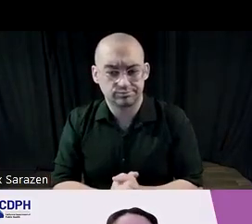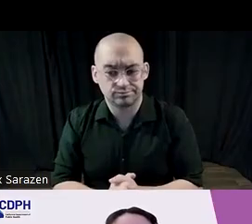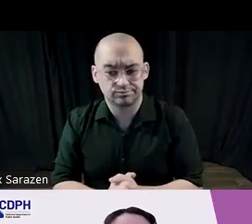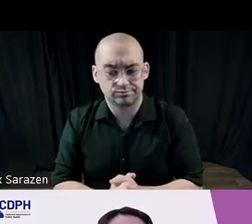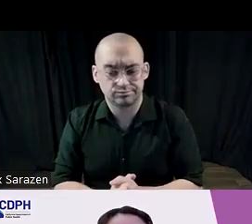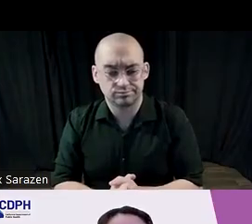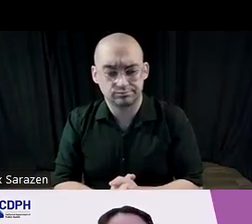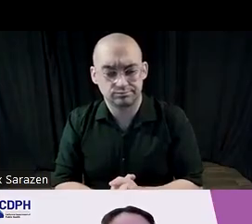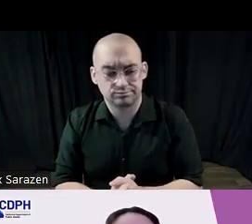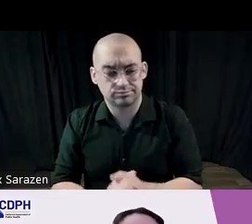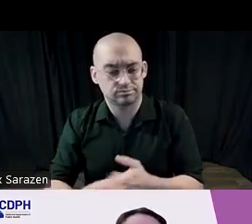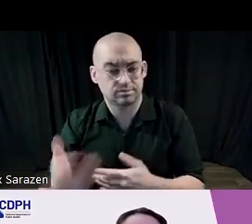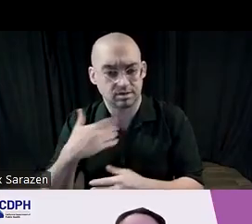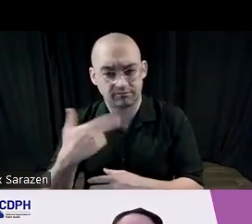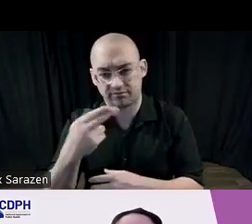are hosted quarterly.